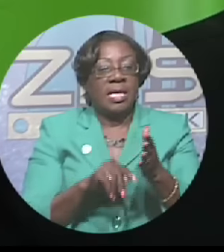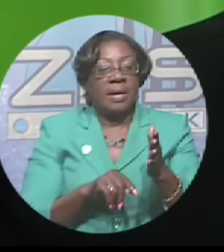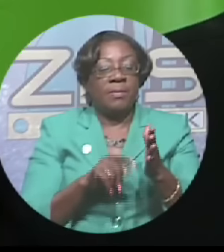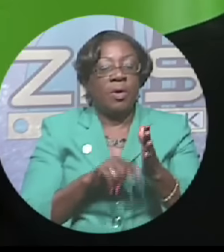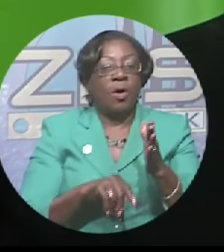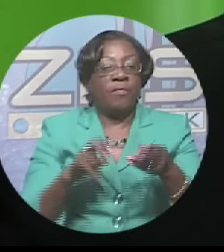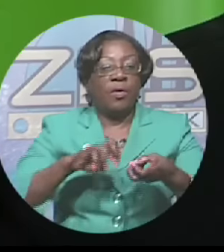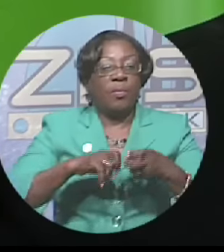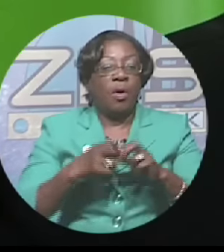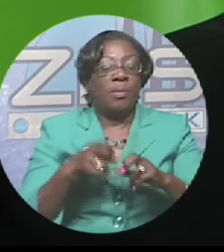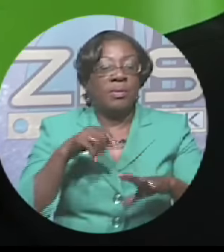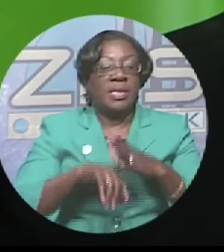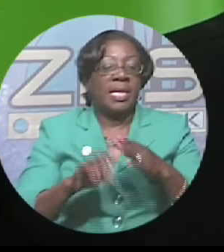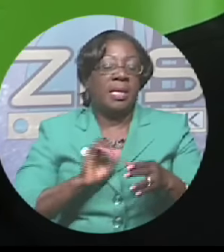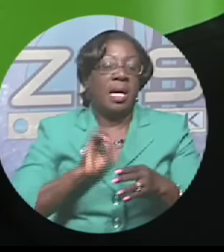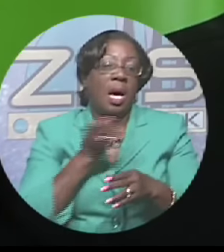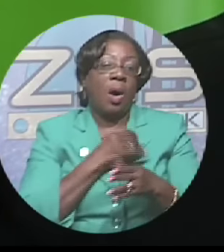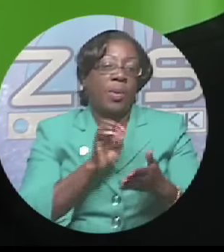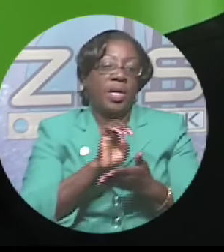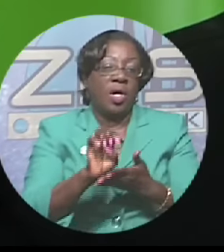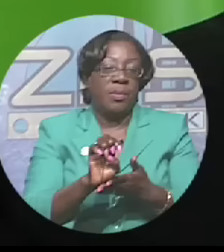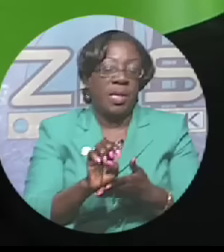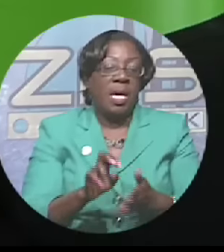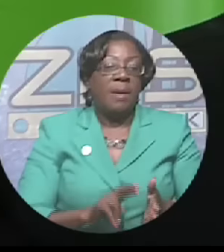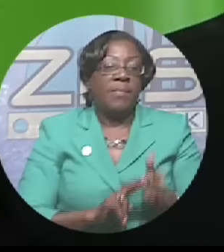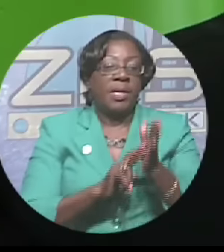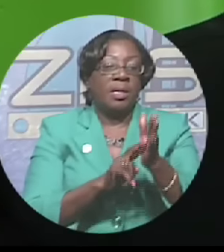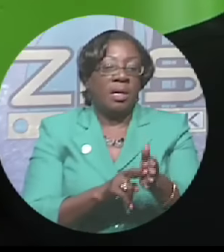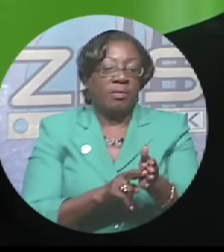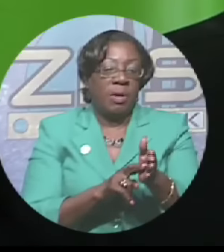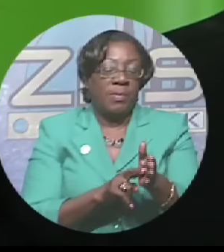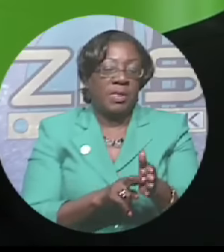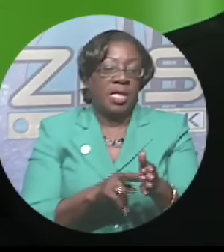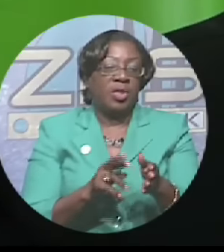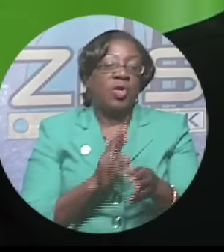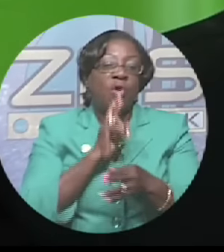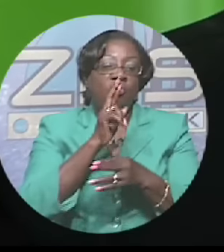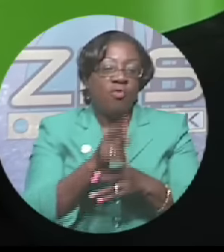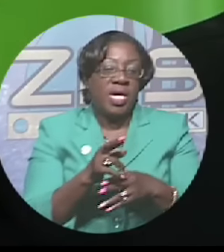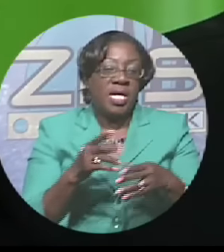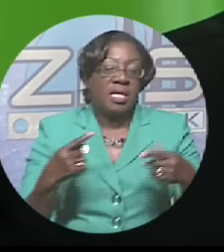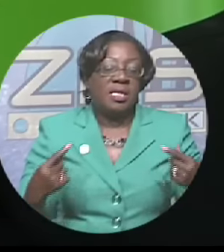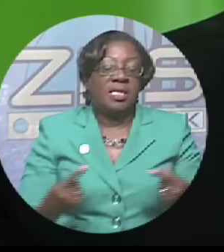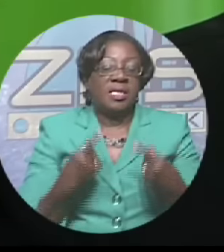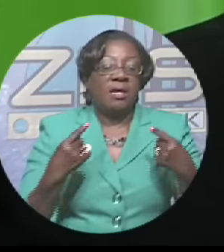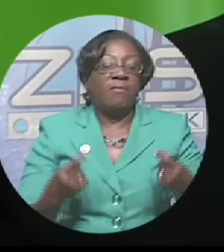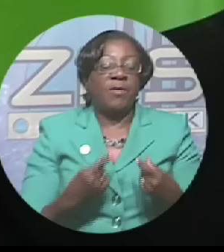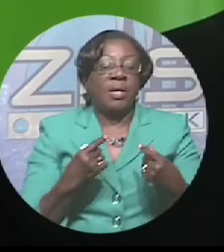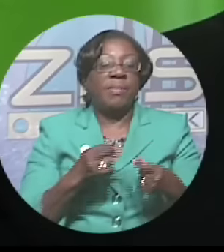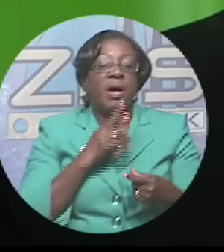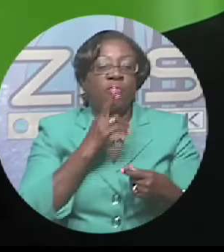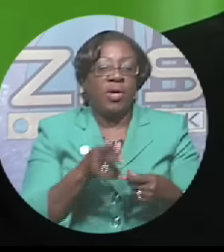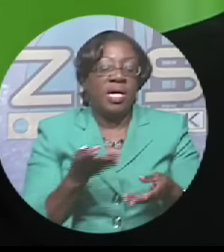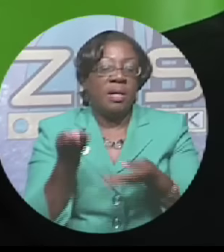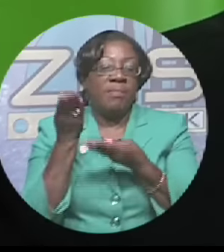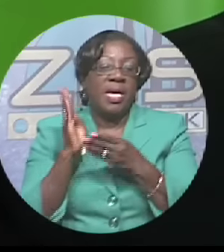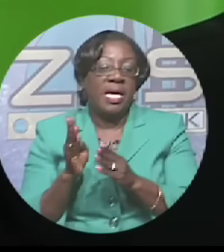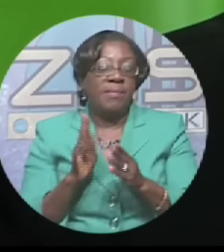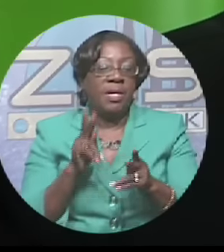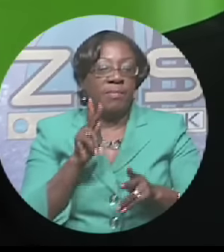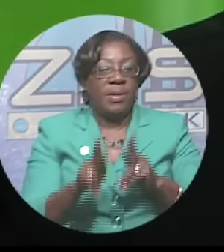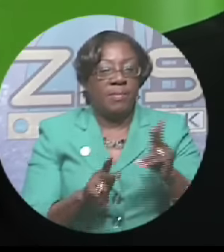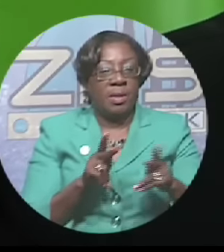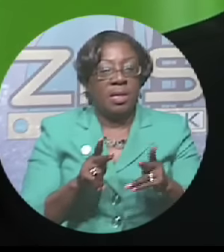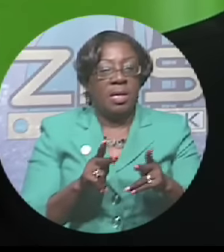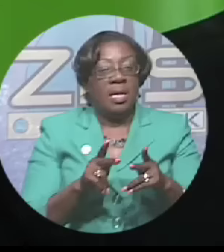in our economy, but it represents real suffering by real Bahamian people. the suggestion